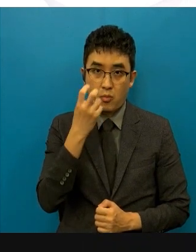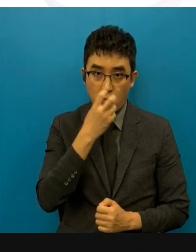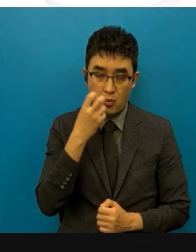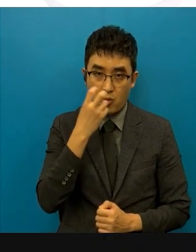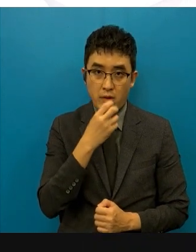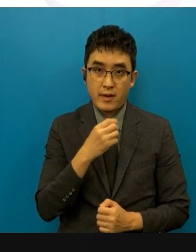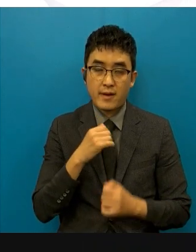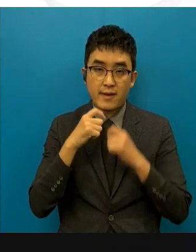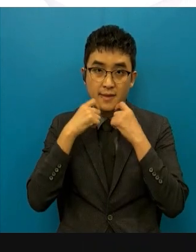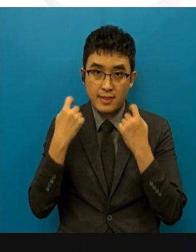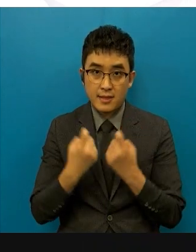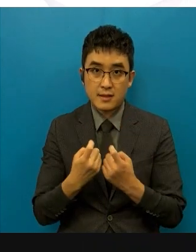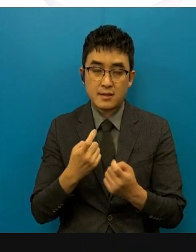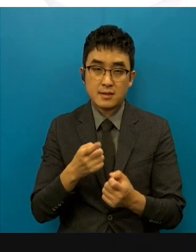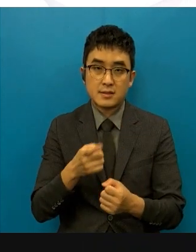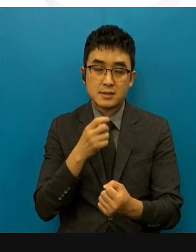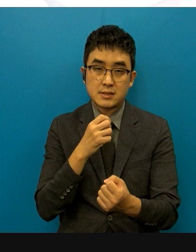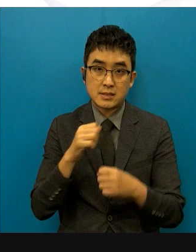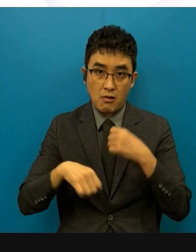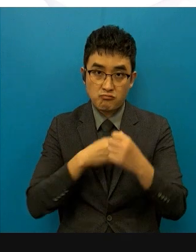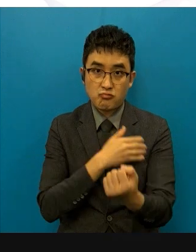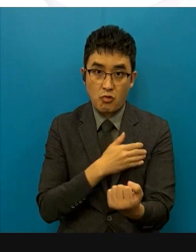die.